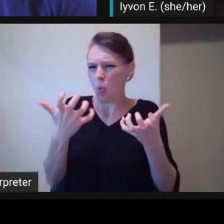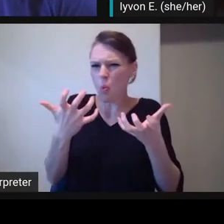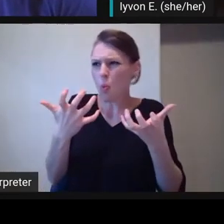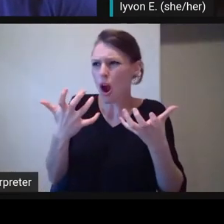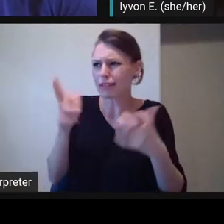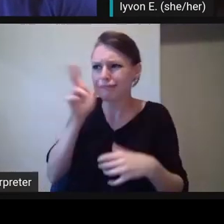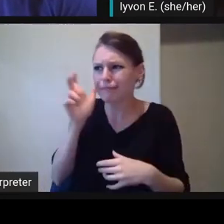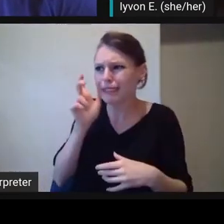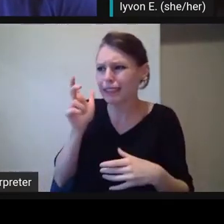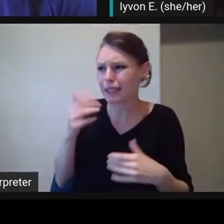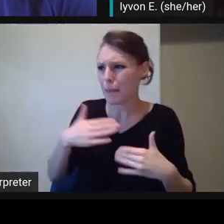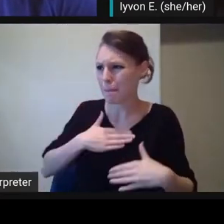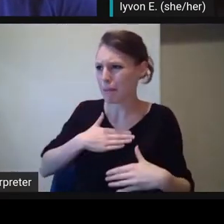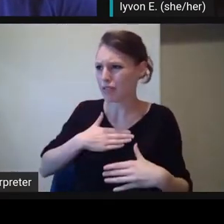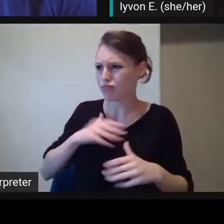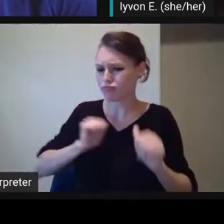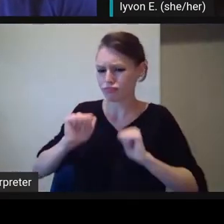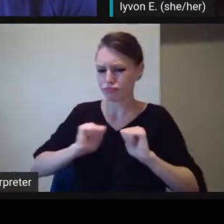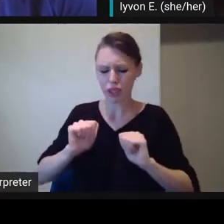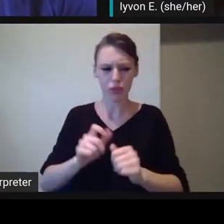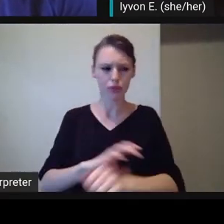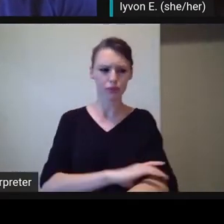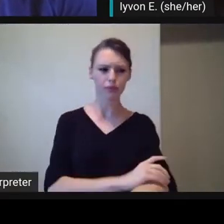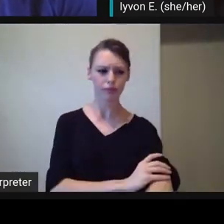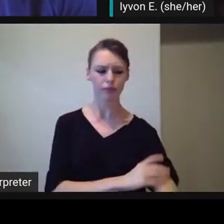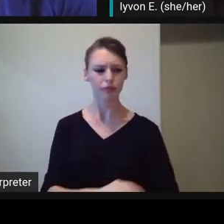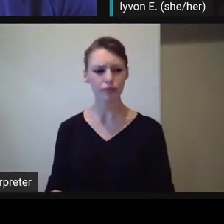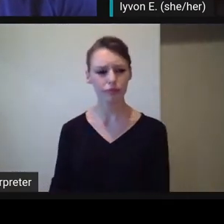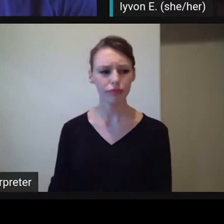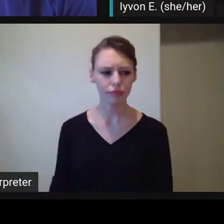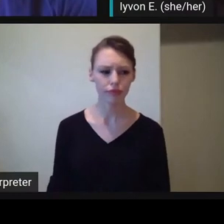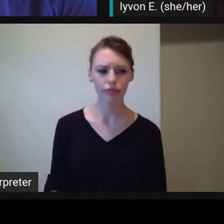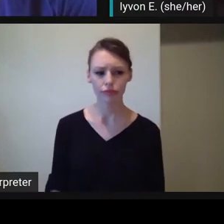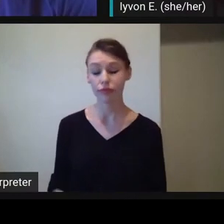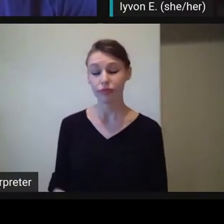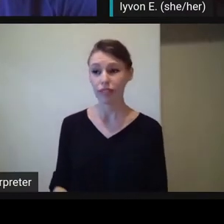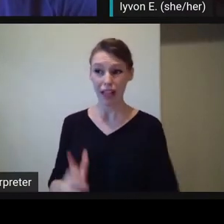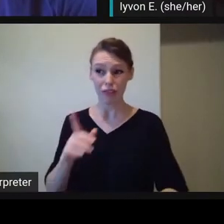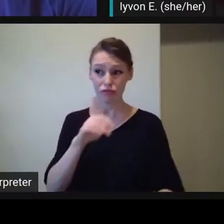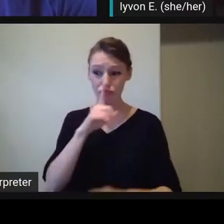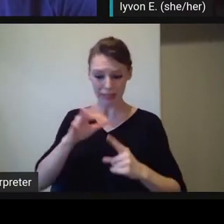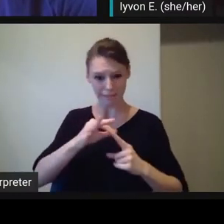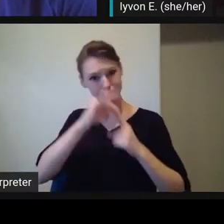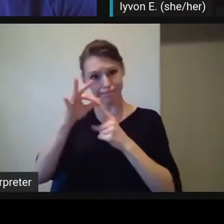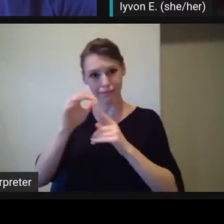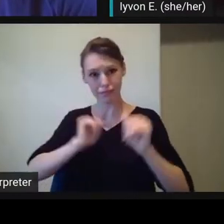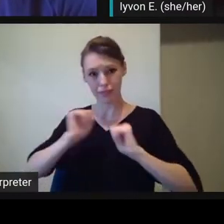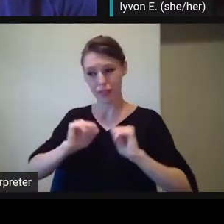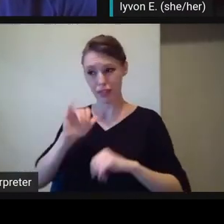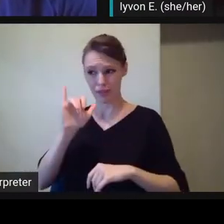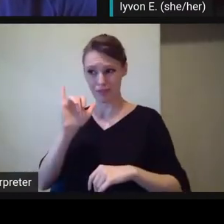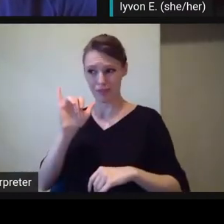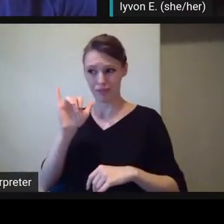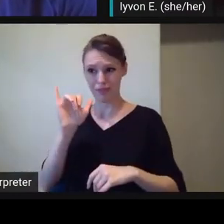revolutionary to their being and how they develop and how they see things. And that's what theater is supposed to do. And so if we can